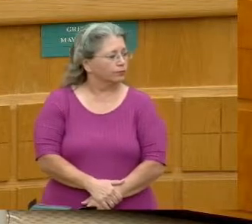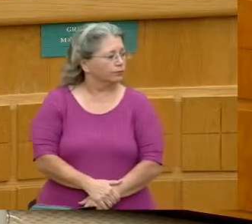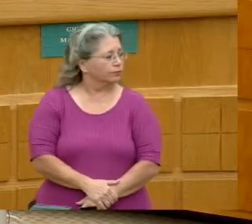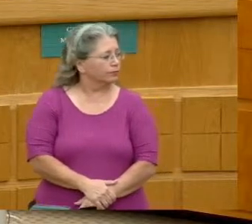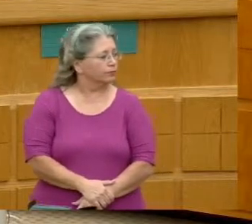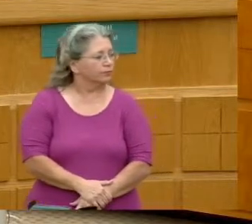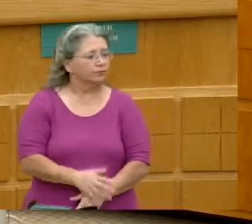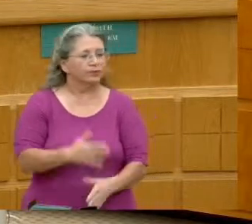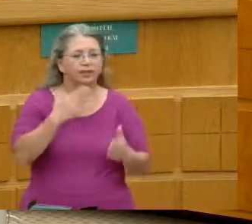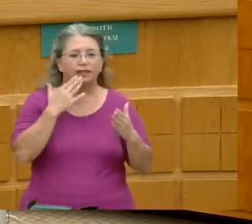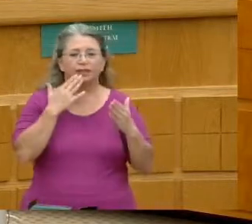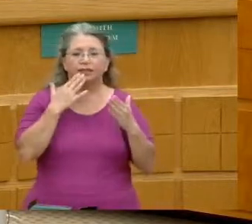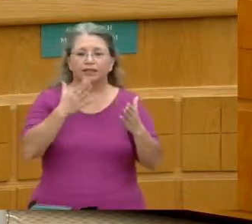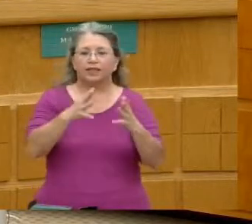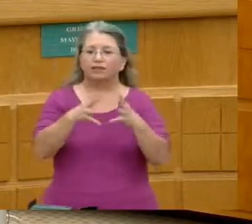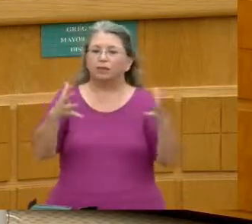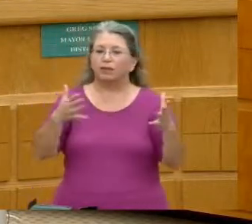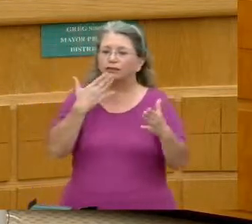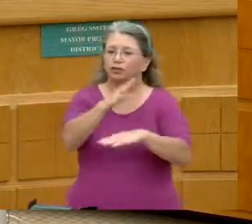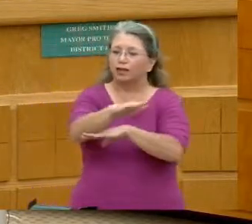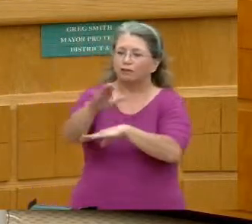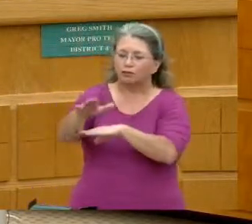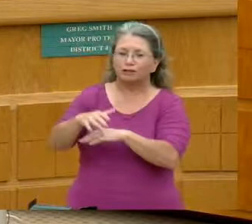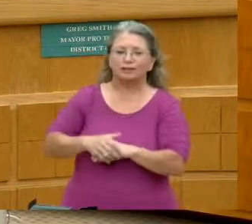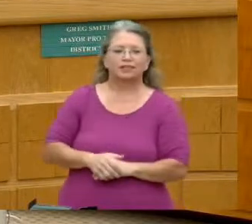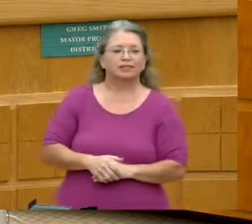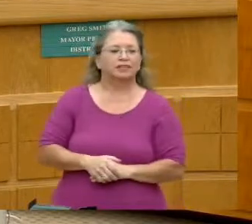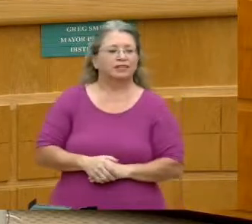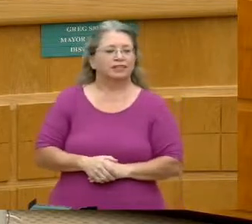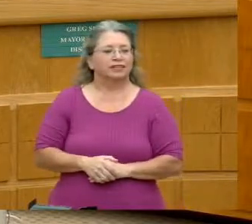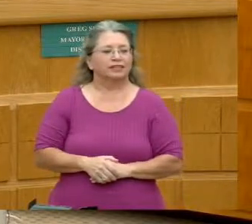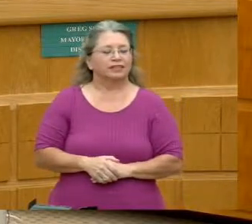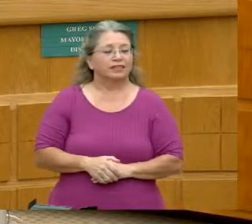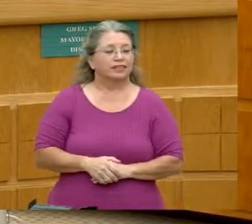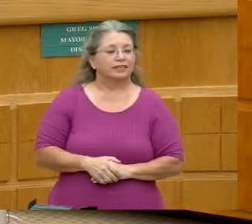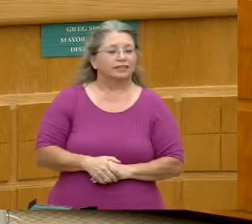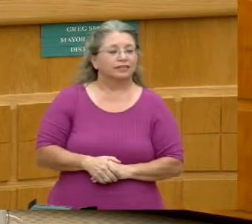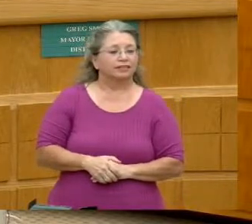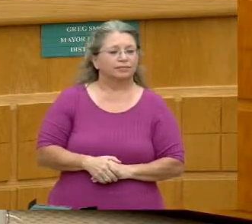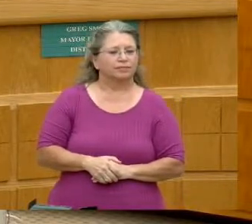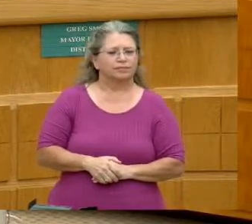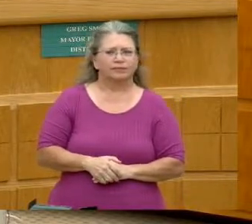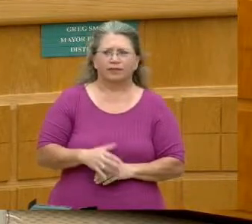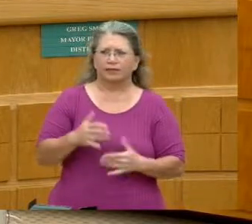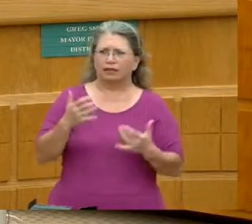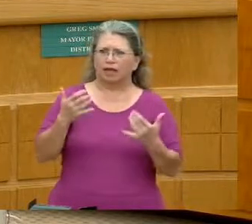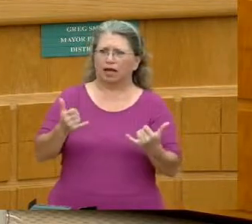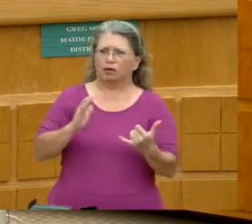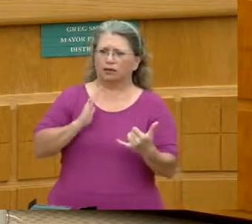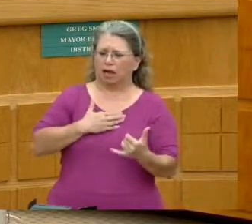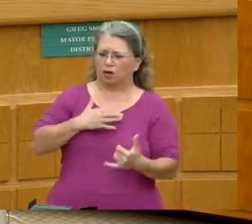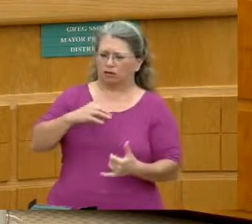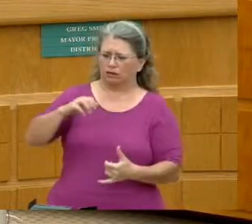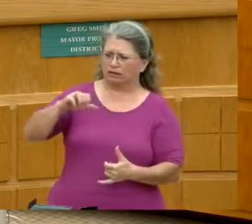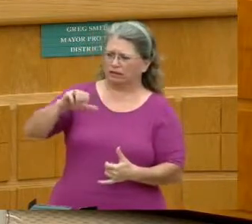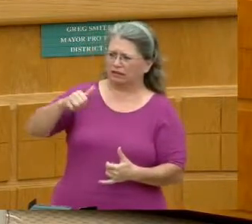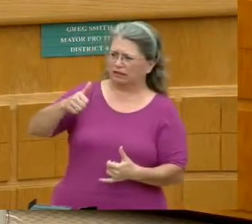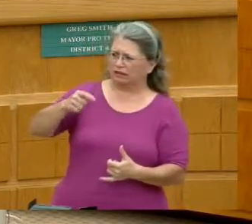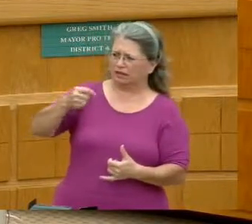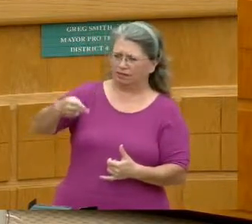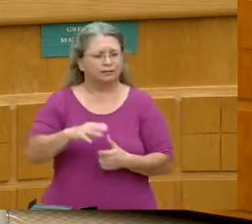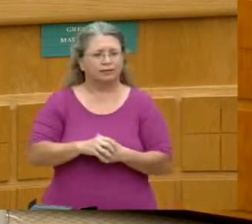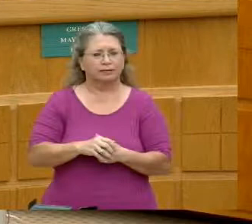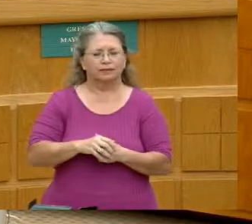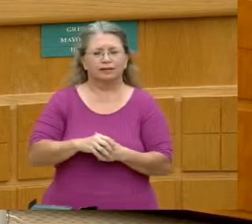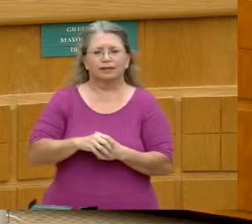All right, thank you very much, and good afternoon, everybody. This is, the 10th presentation, approximately, that we've